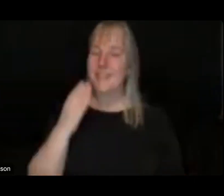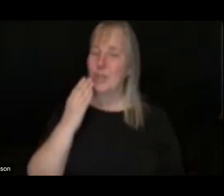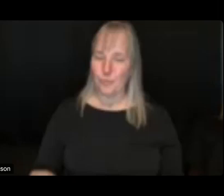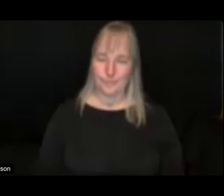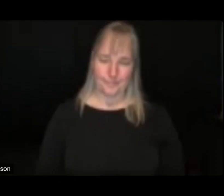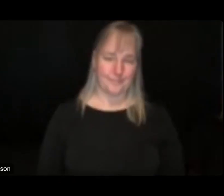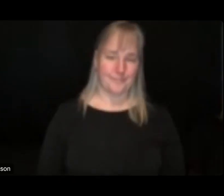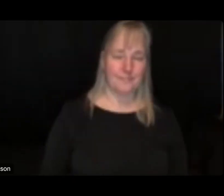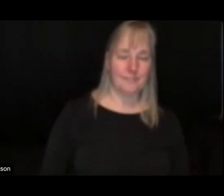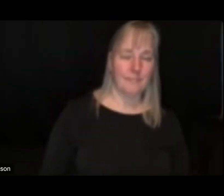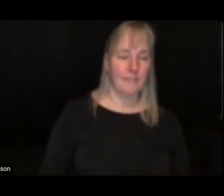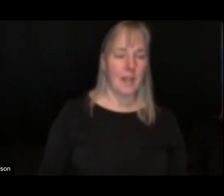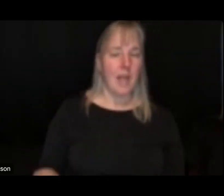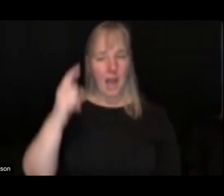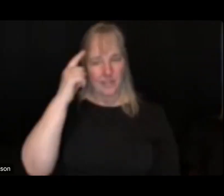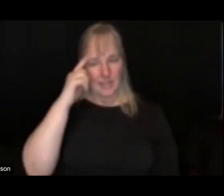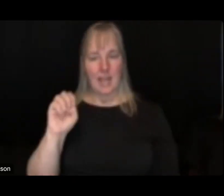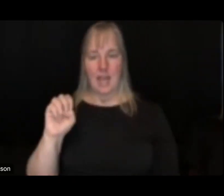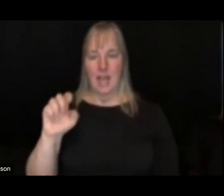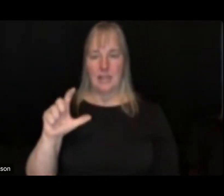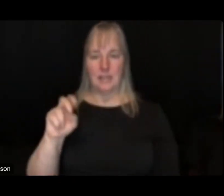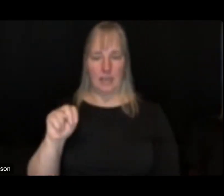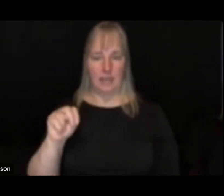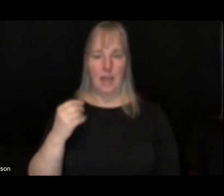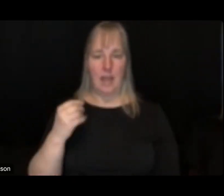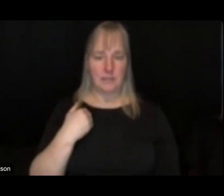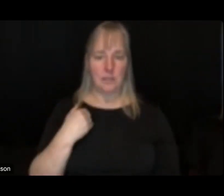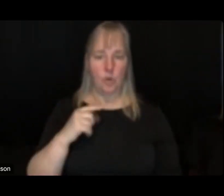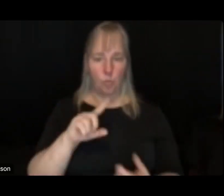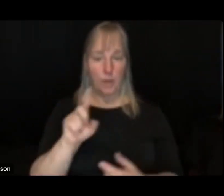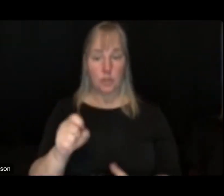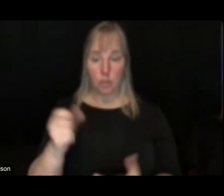I think Alan has a question. Go ahead.